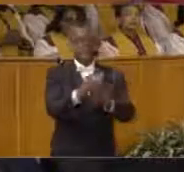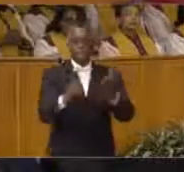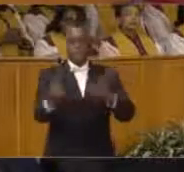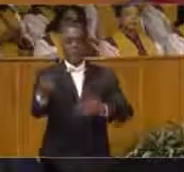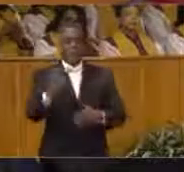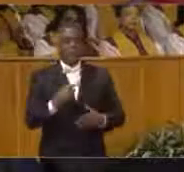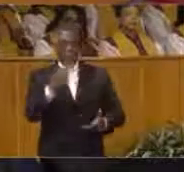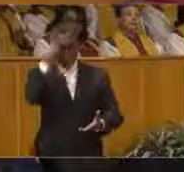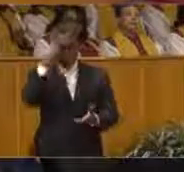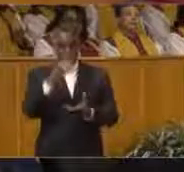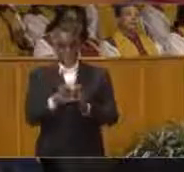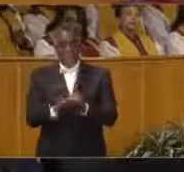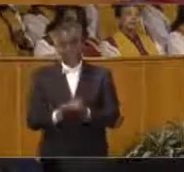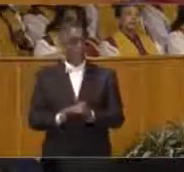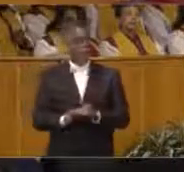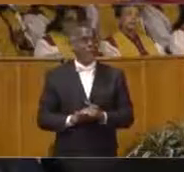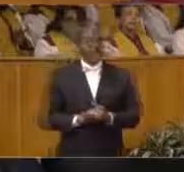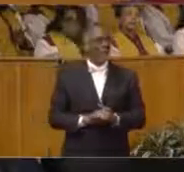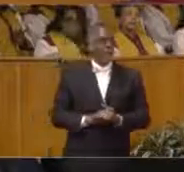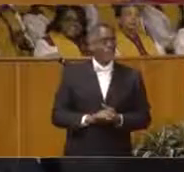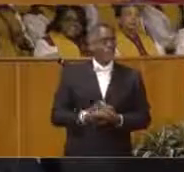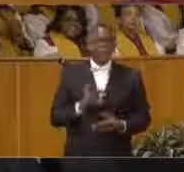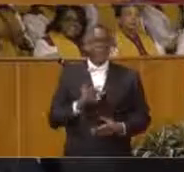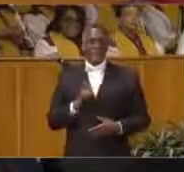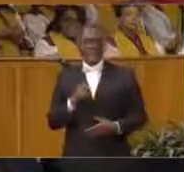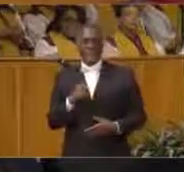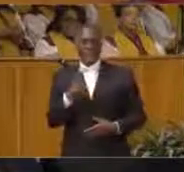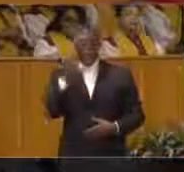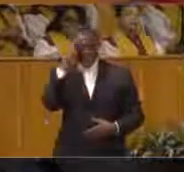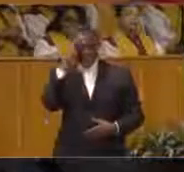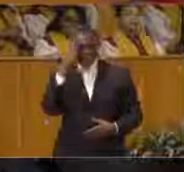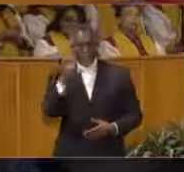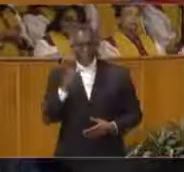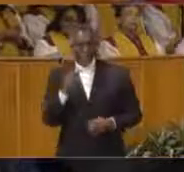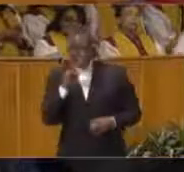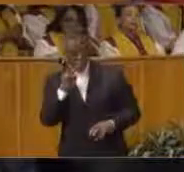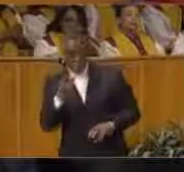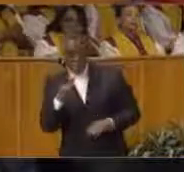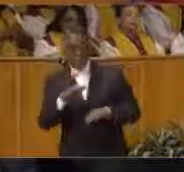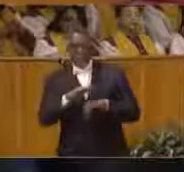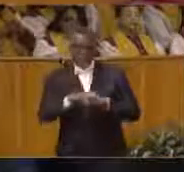that. So you mad you got in the sanctuary. You thought you got lucky today, right?